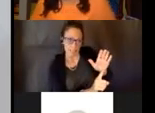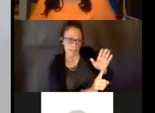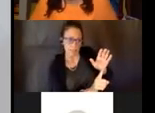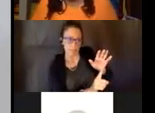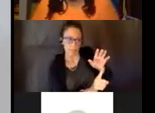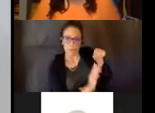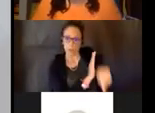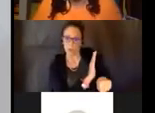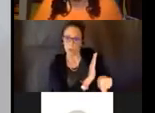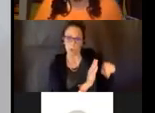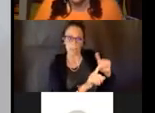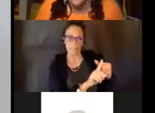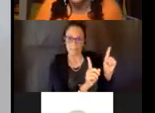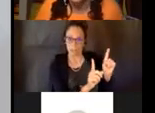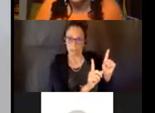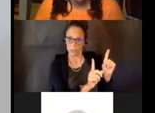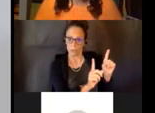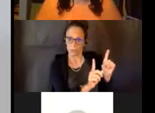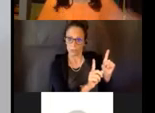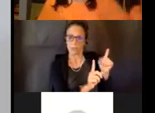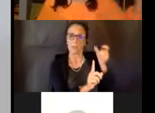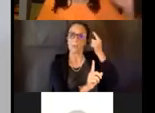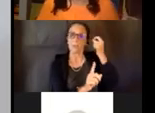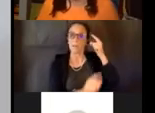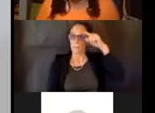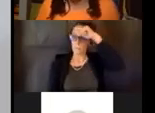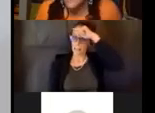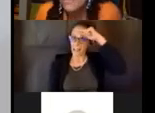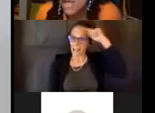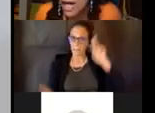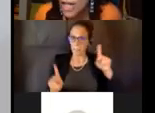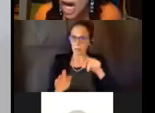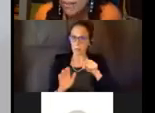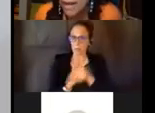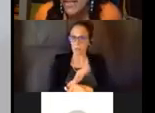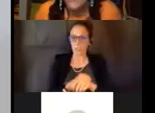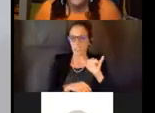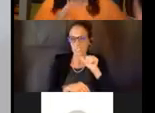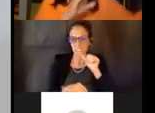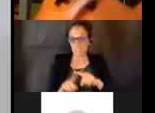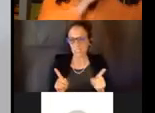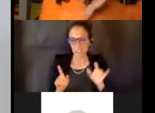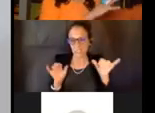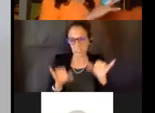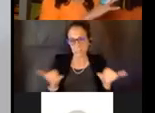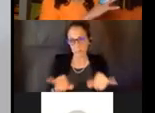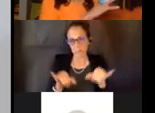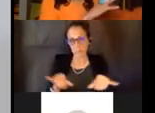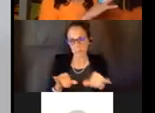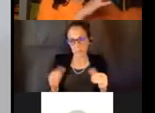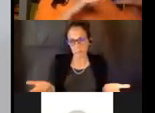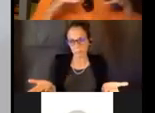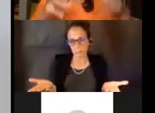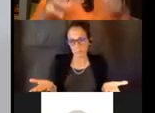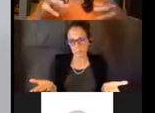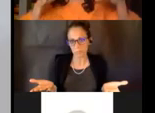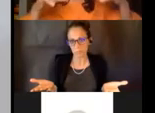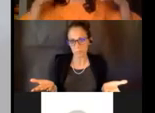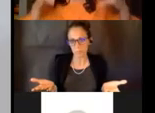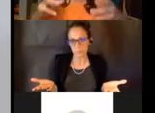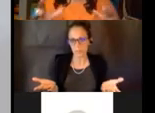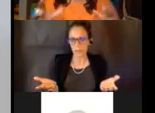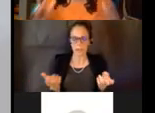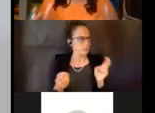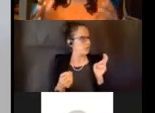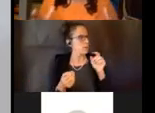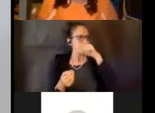than simply being Black. We can go back to the fugitive slave laws and talk about like that. So I'm not even gonna go there, but there's nothing unique in